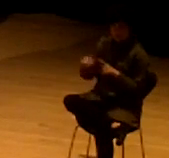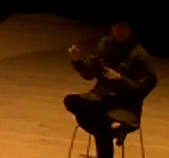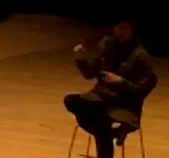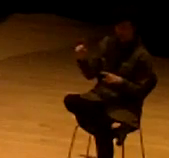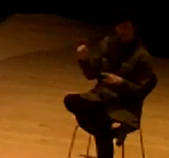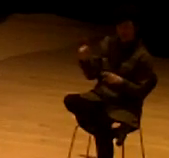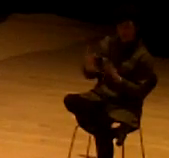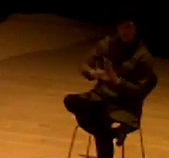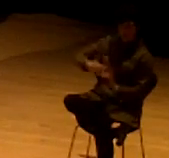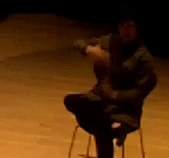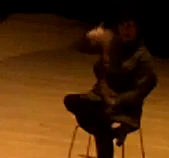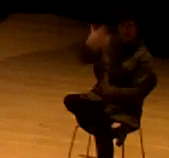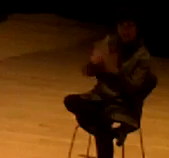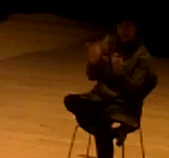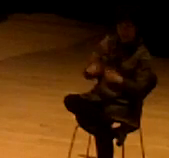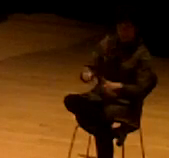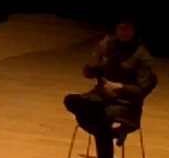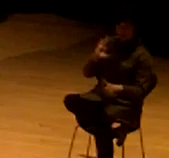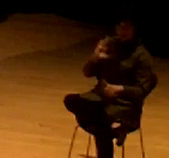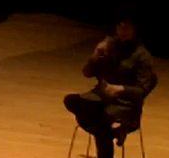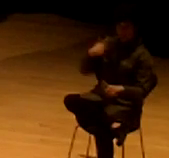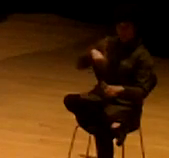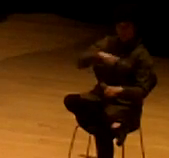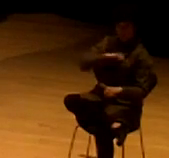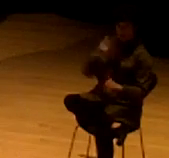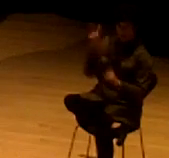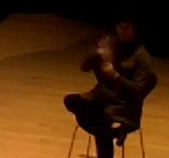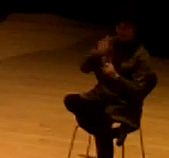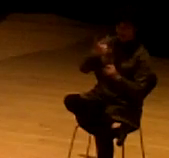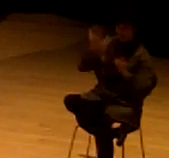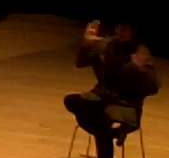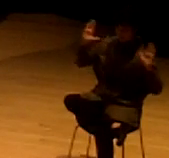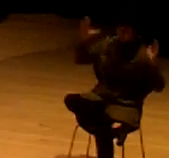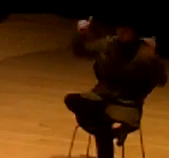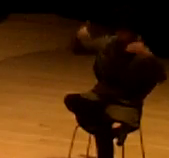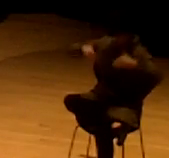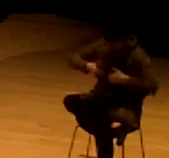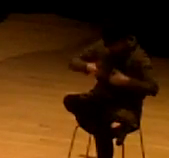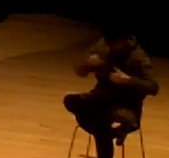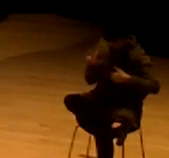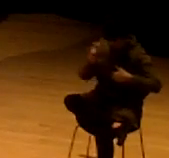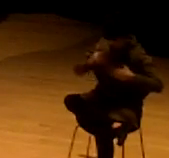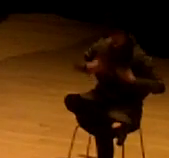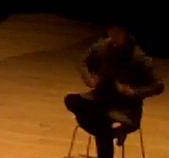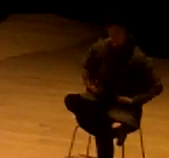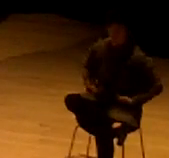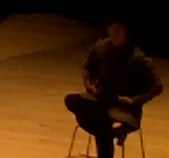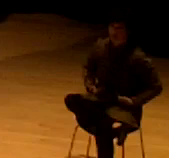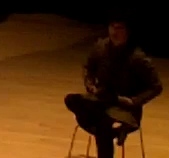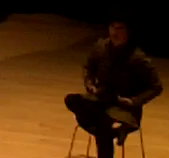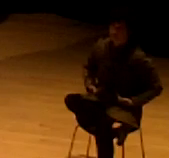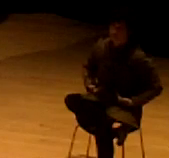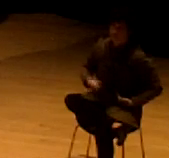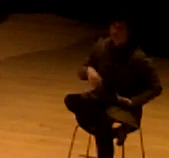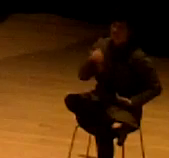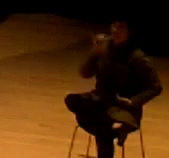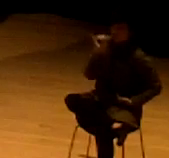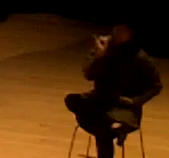body. And I think that was the huge difference for me. And that's so we're just trying